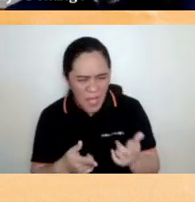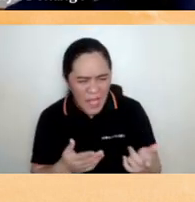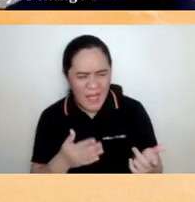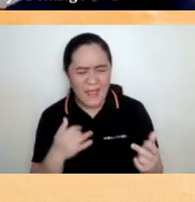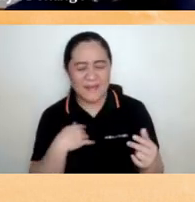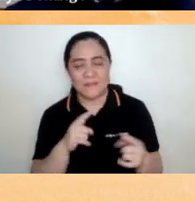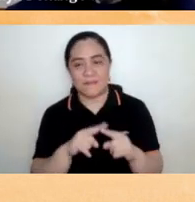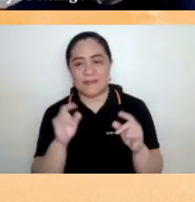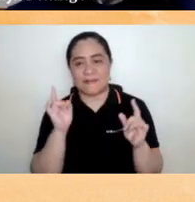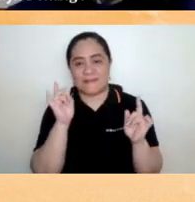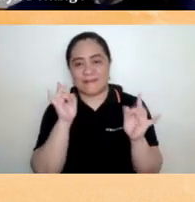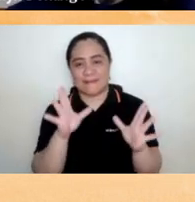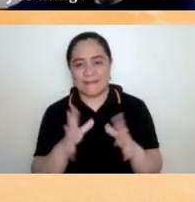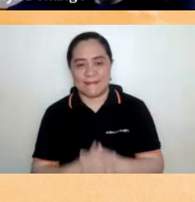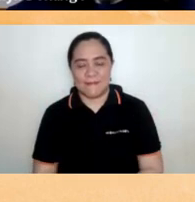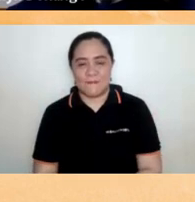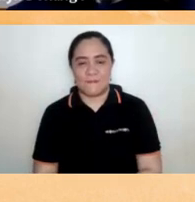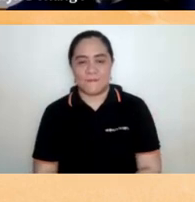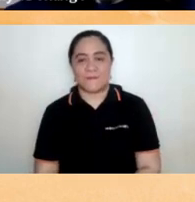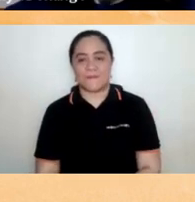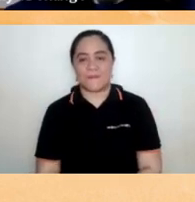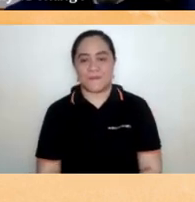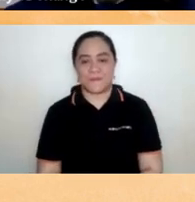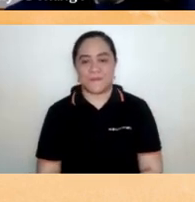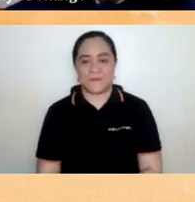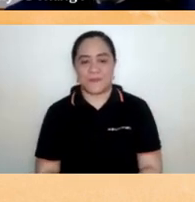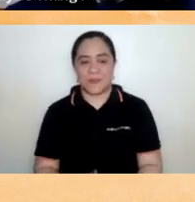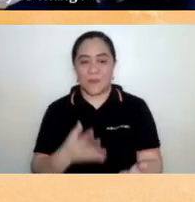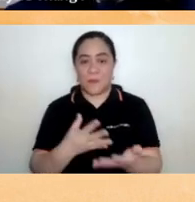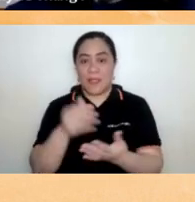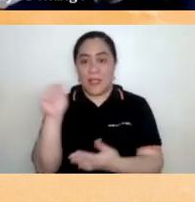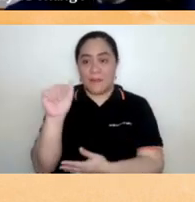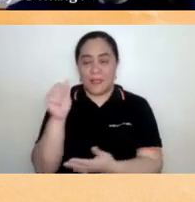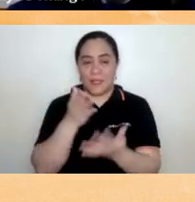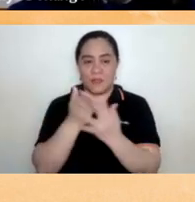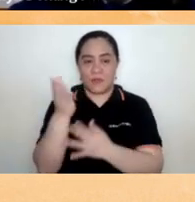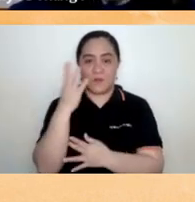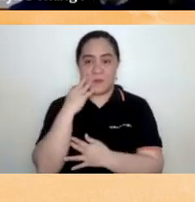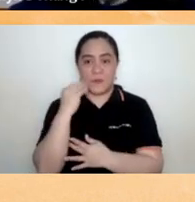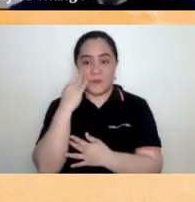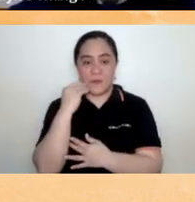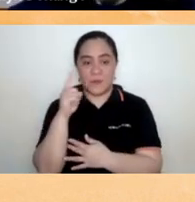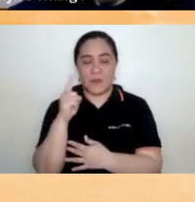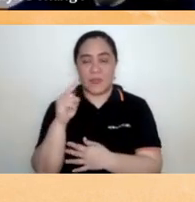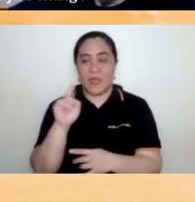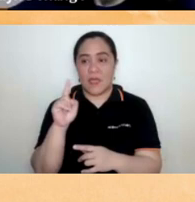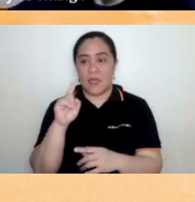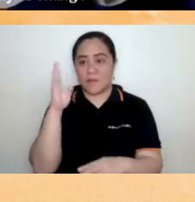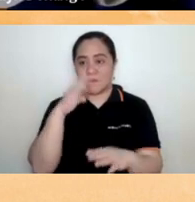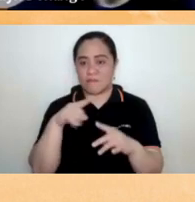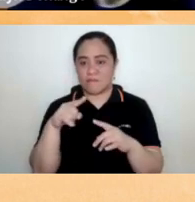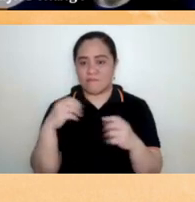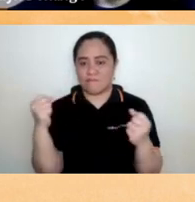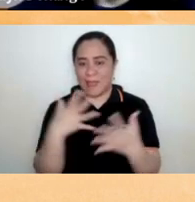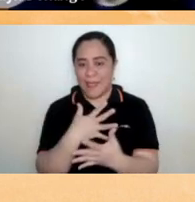So exposure helps the amygdala learn through experience that what it's scared of isn't as scary as it